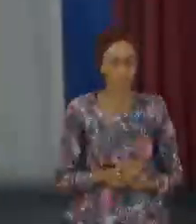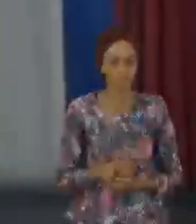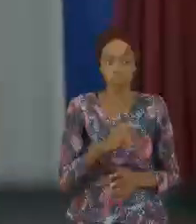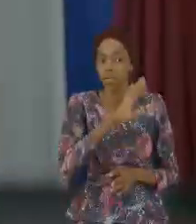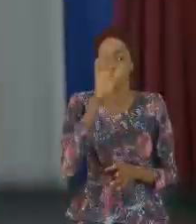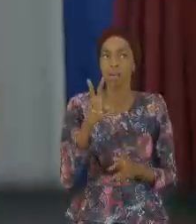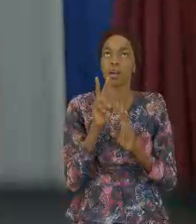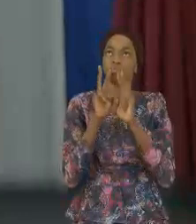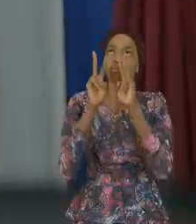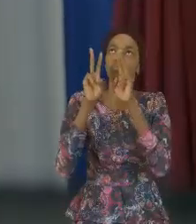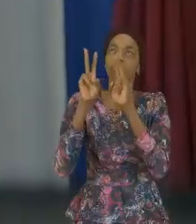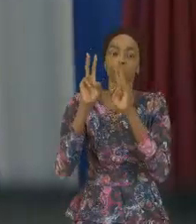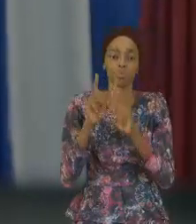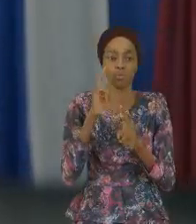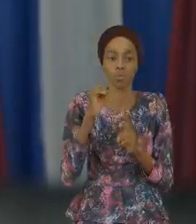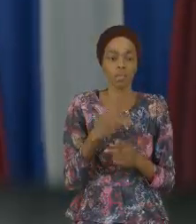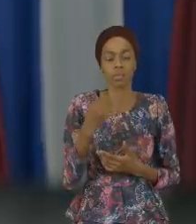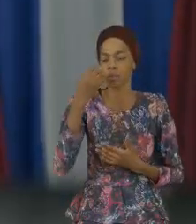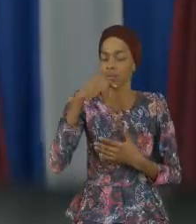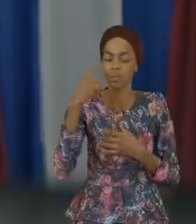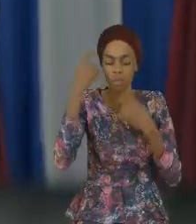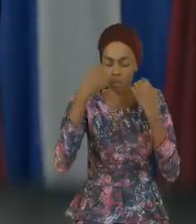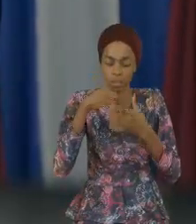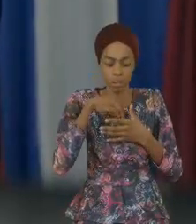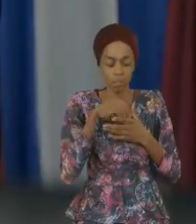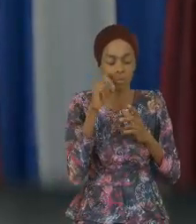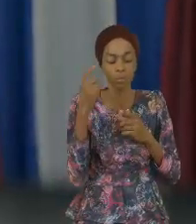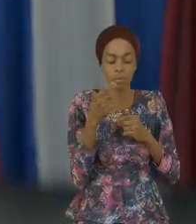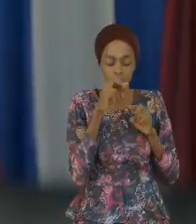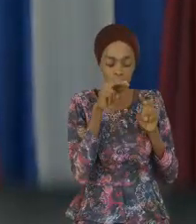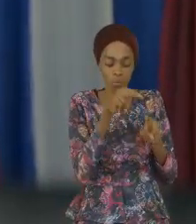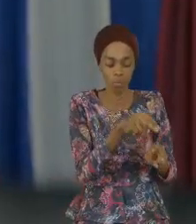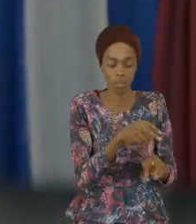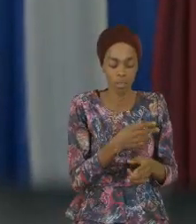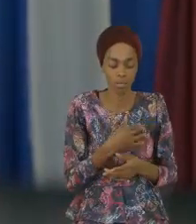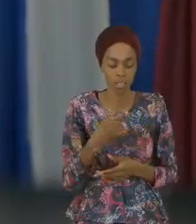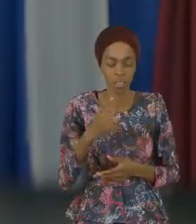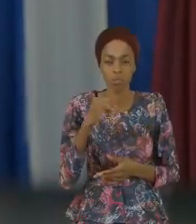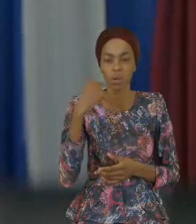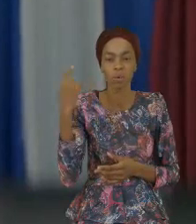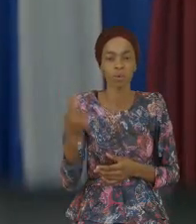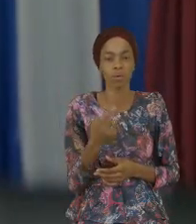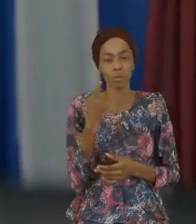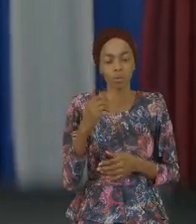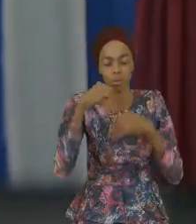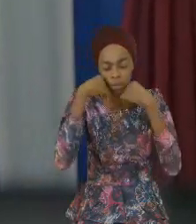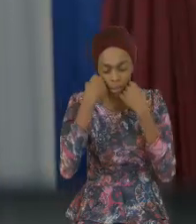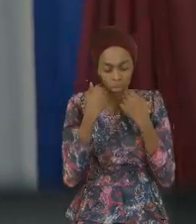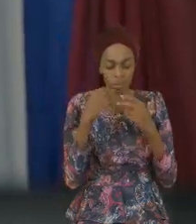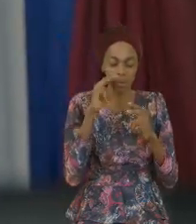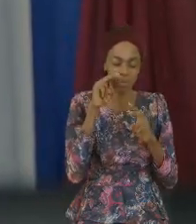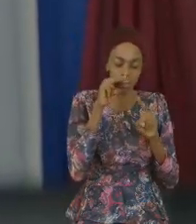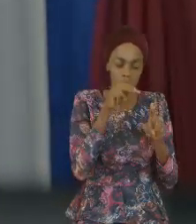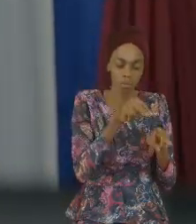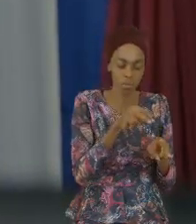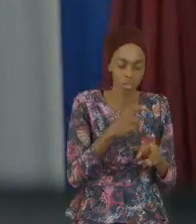up. You're an introvert, always looking down. And you are a backward person, always looking down, almost